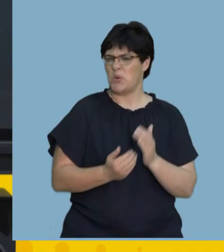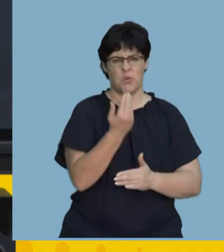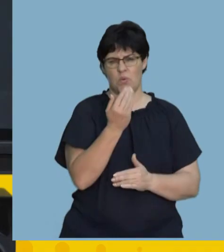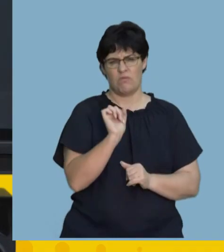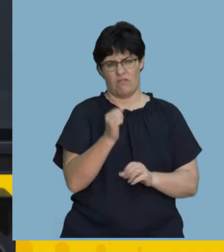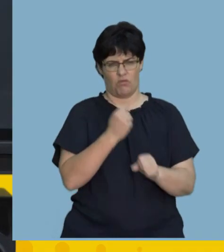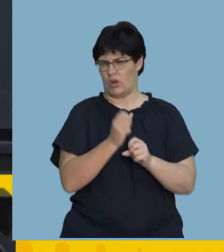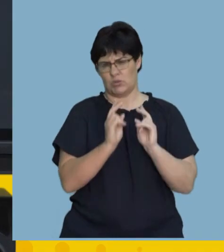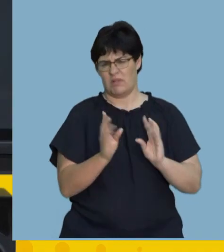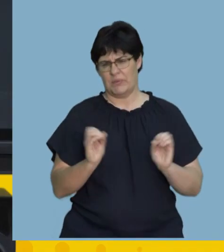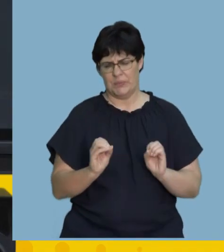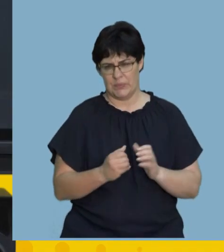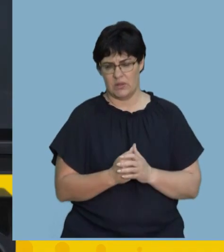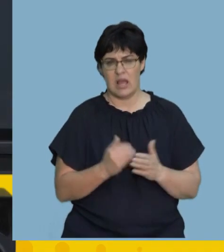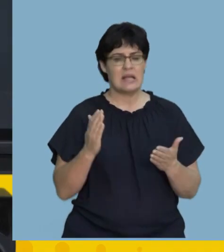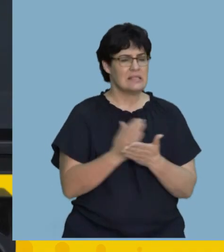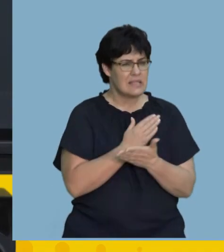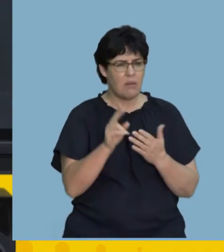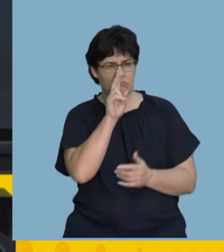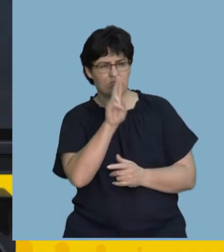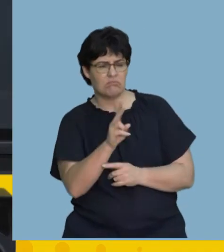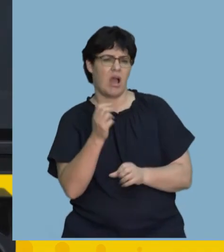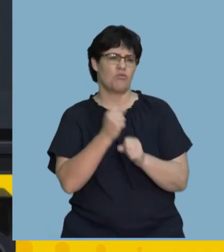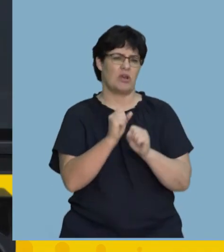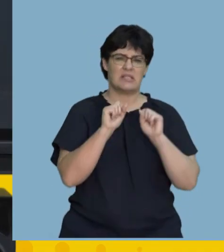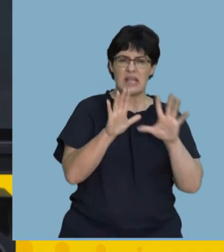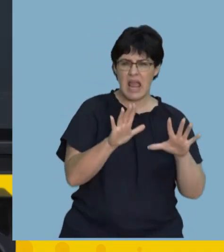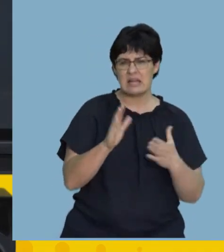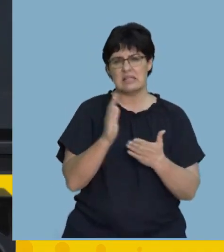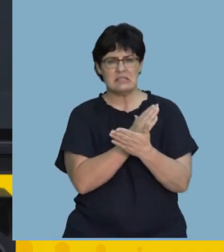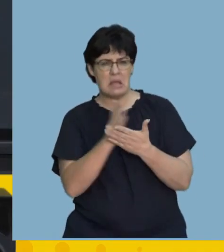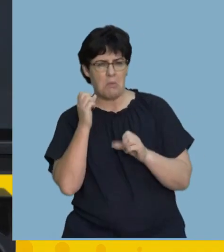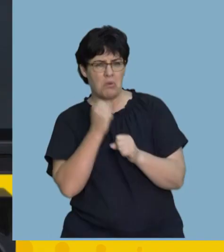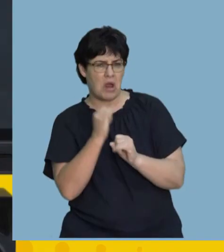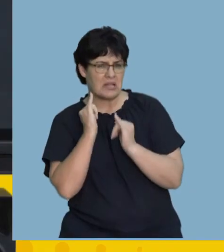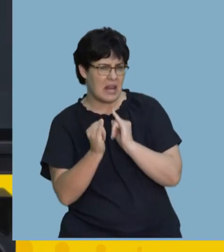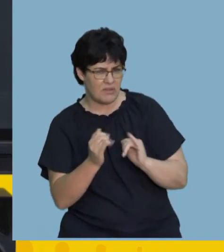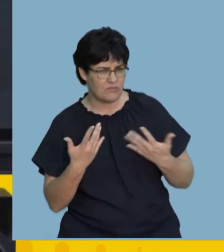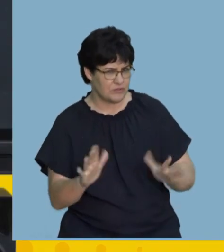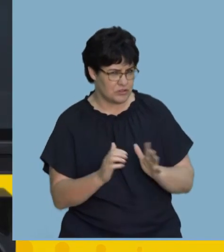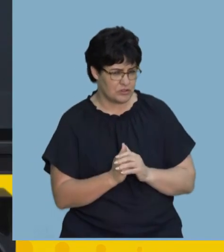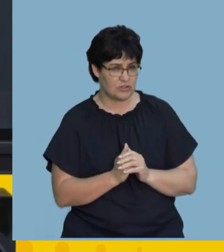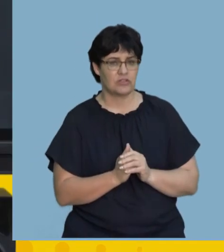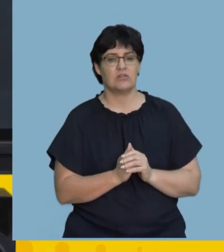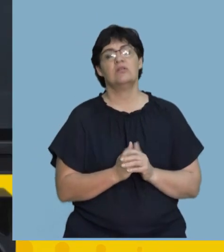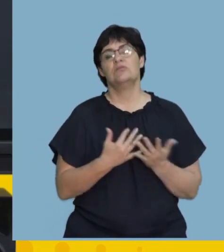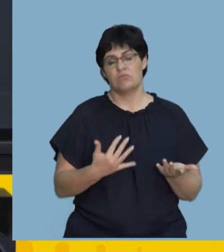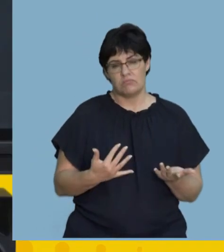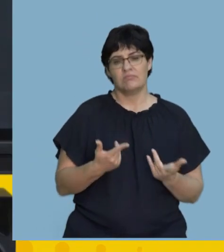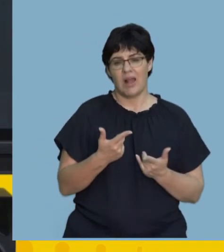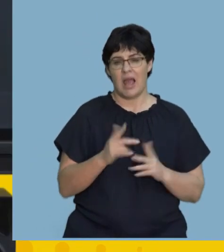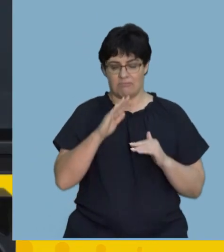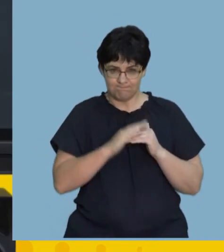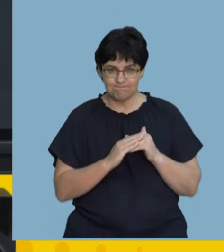level of grade 12. Some of the stuff we have looked at it in grade 10, some of it we have looked at in grade 11. So it's a